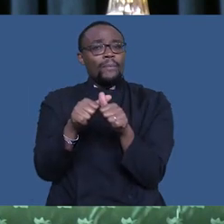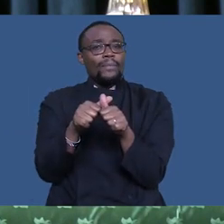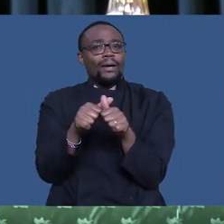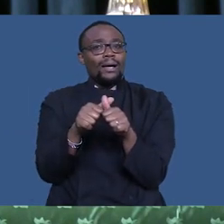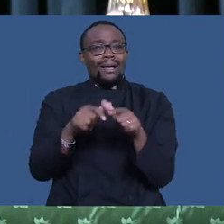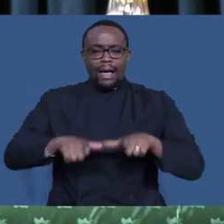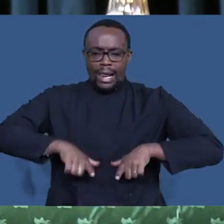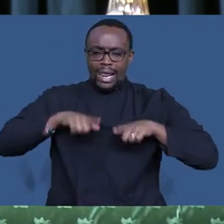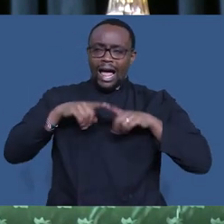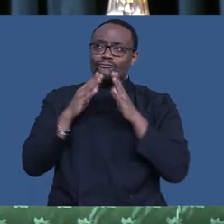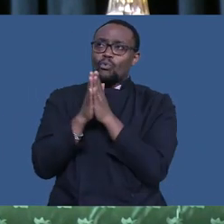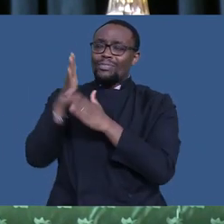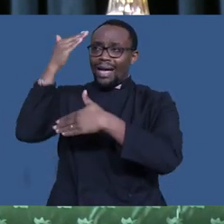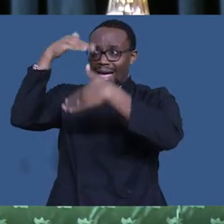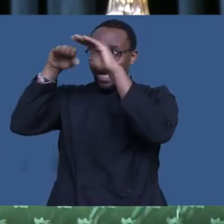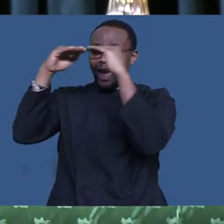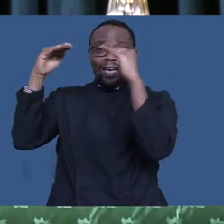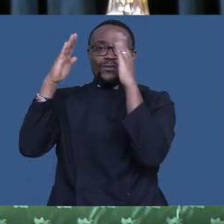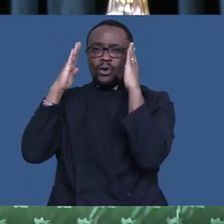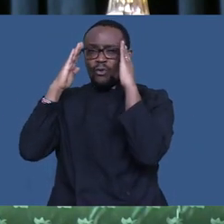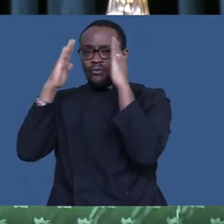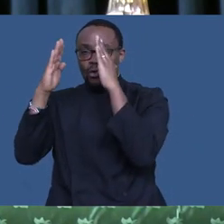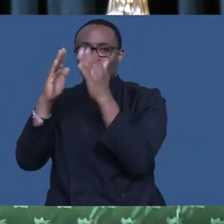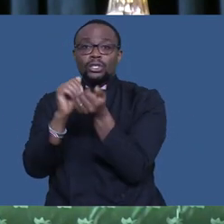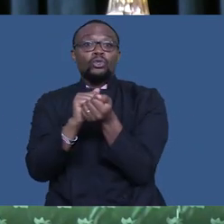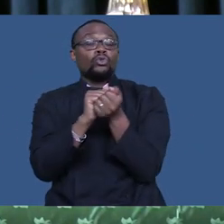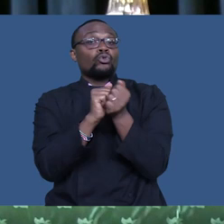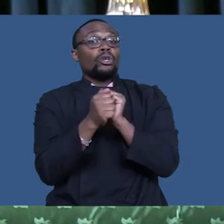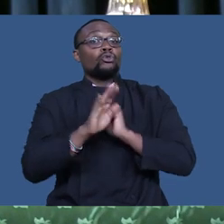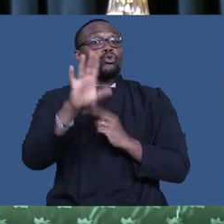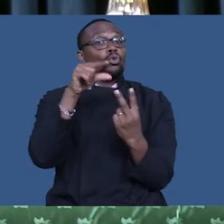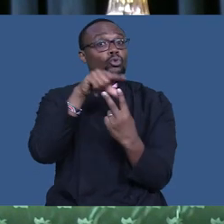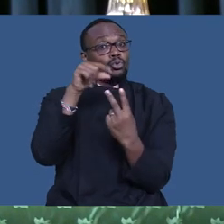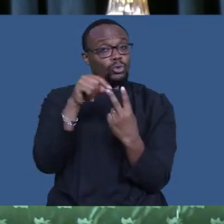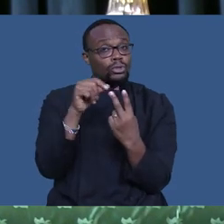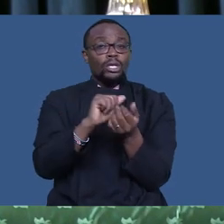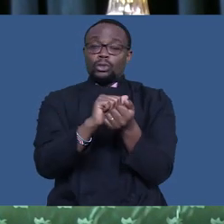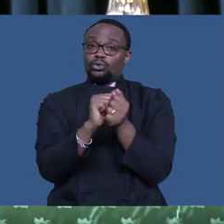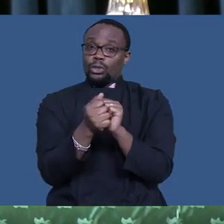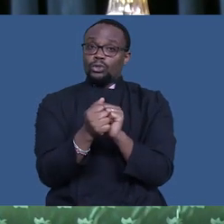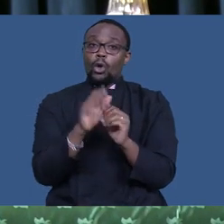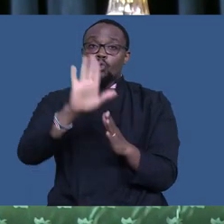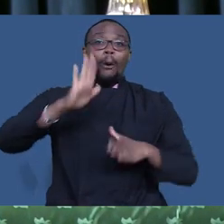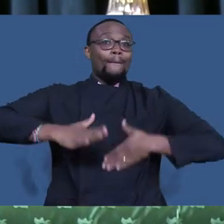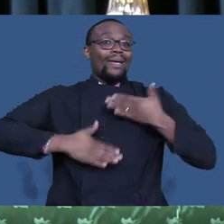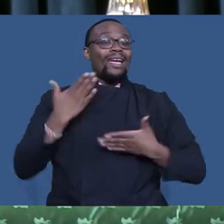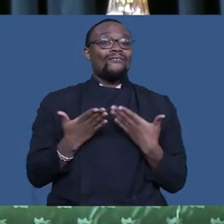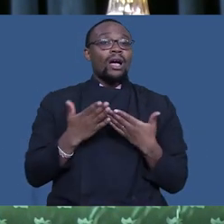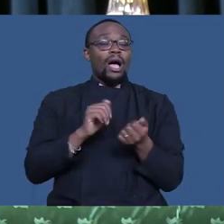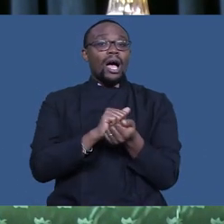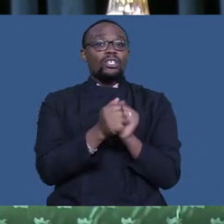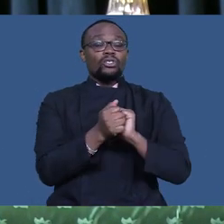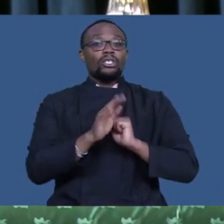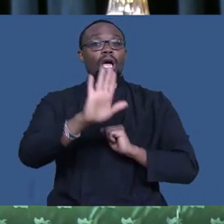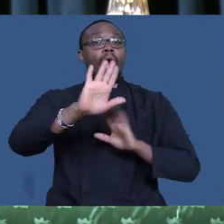a heavenly perspective shapes your choices, it shapes your conduct, and